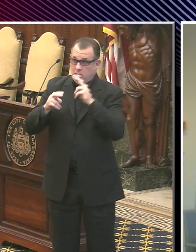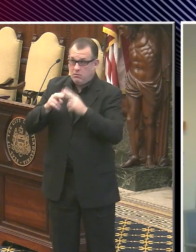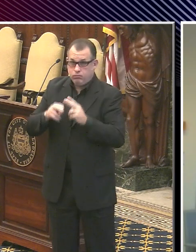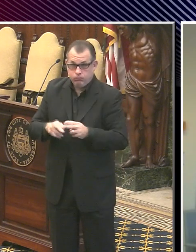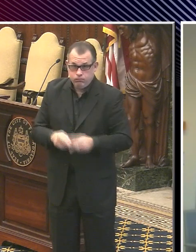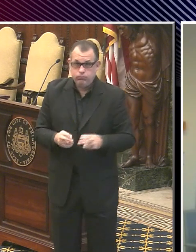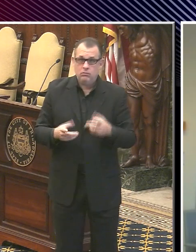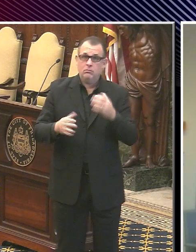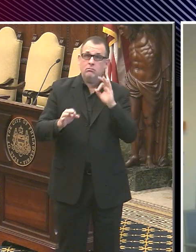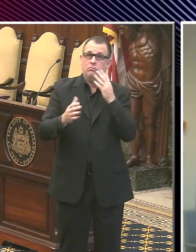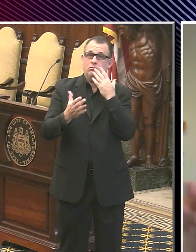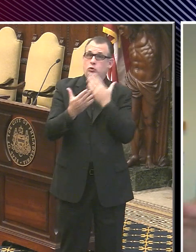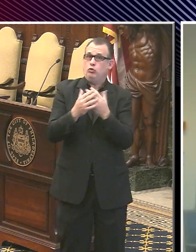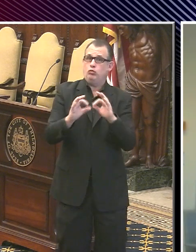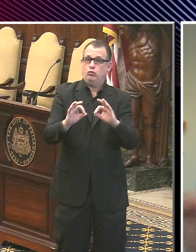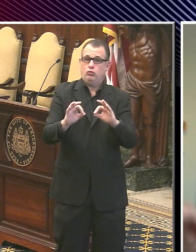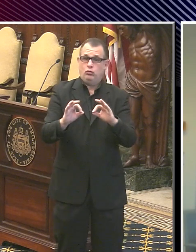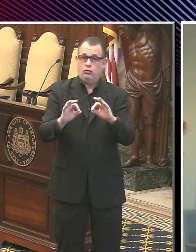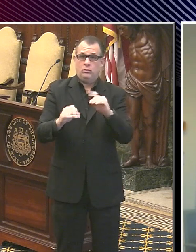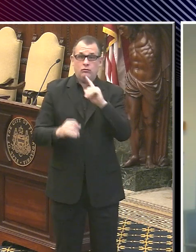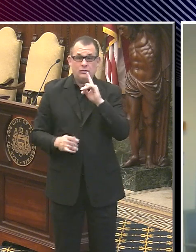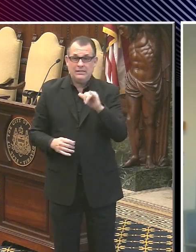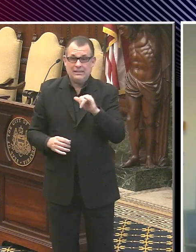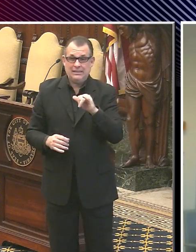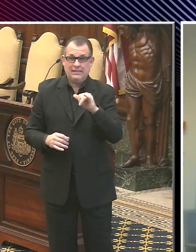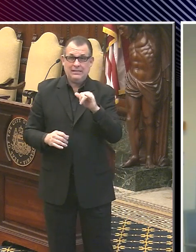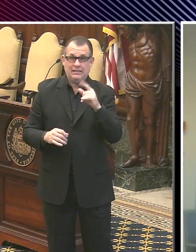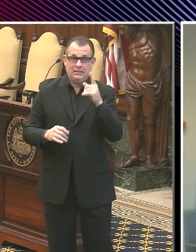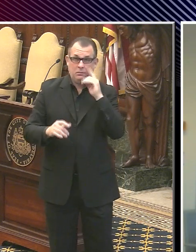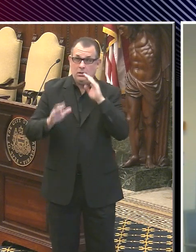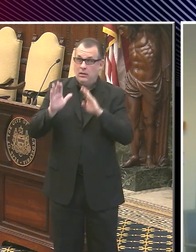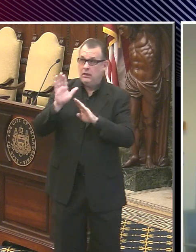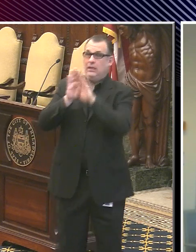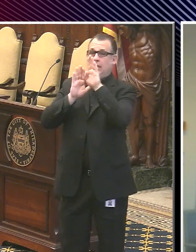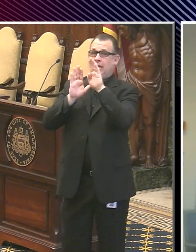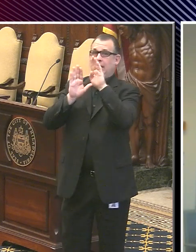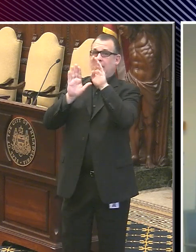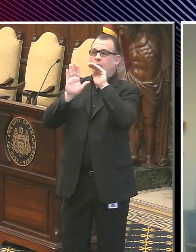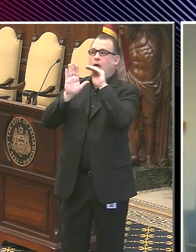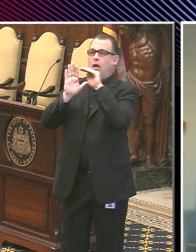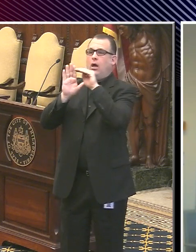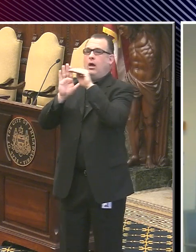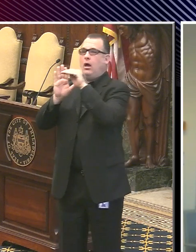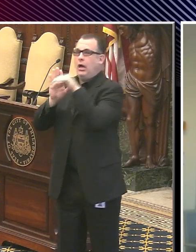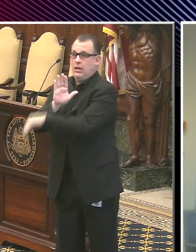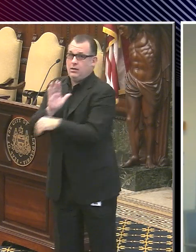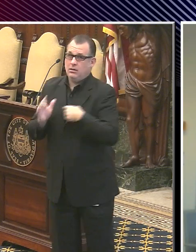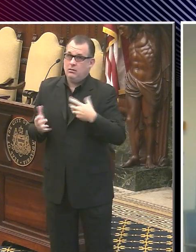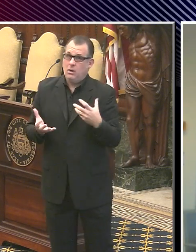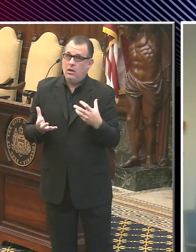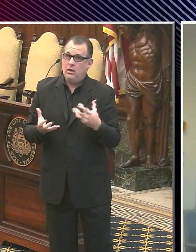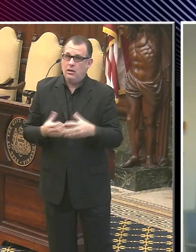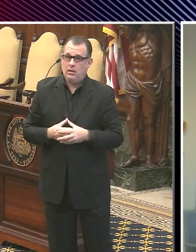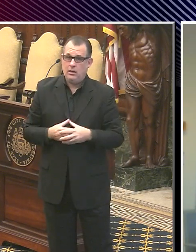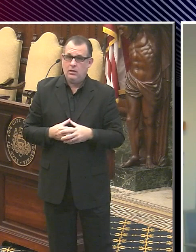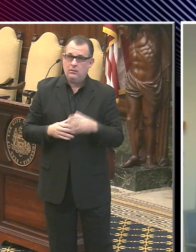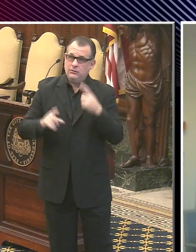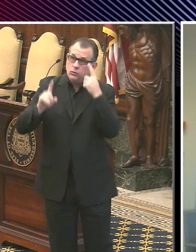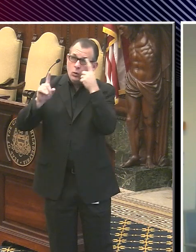ideally, the increase would level off and we would be having a steady case count or decline. So that's the key number we'll